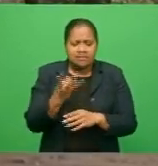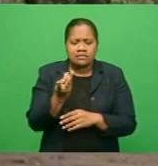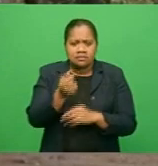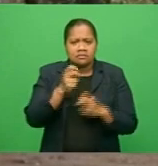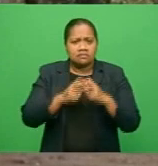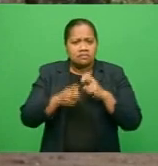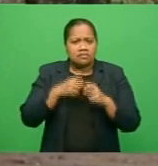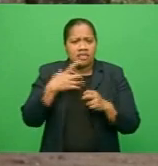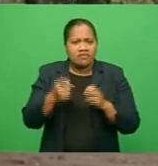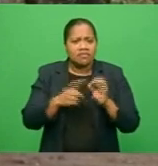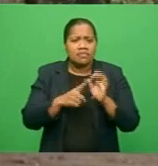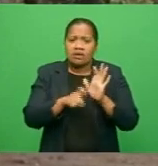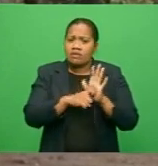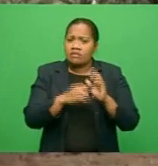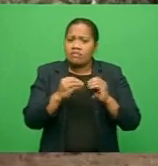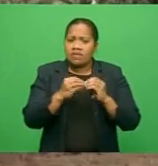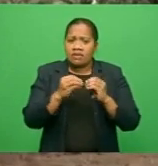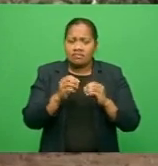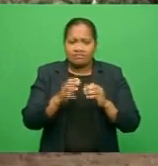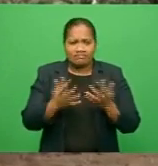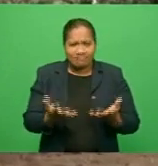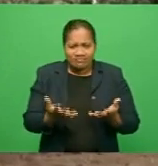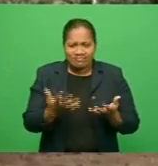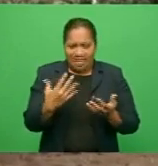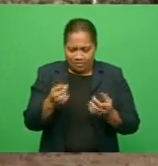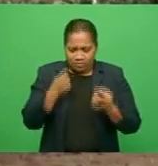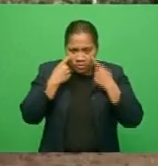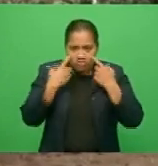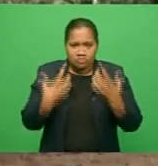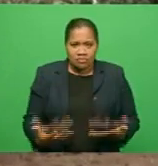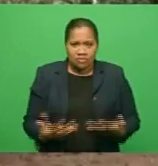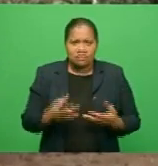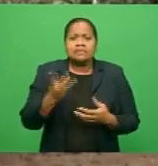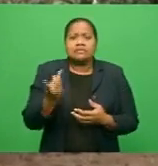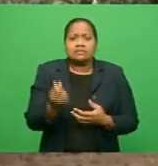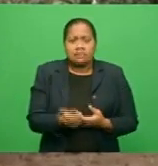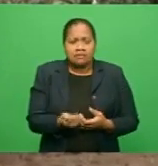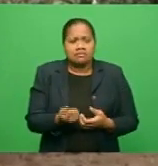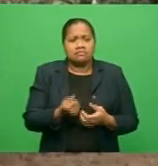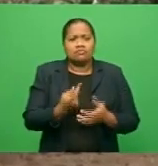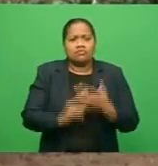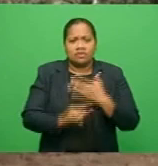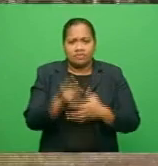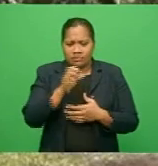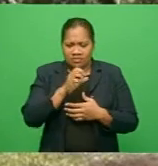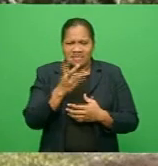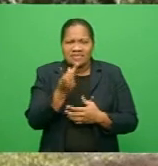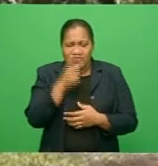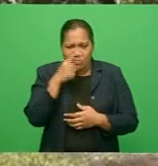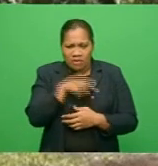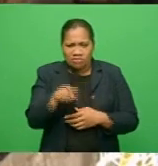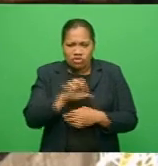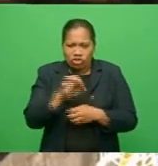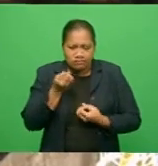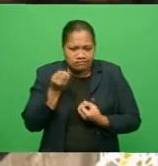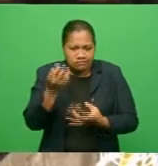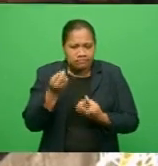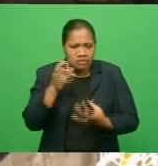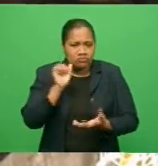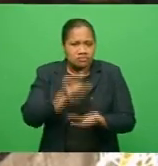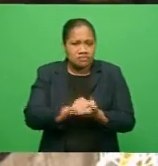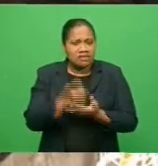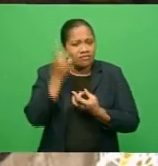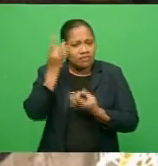in PRB flats have also surfaced. Some tenants have not been disclosing correct information. Now